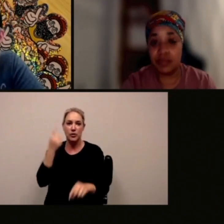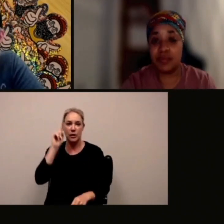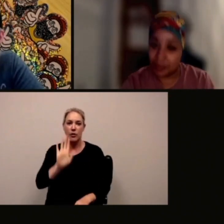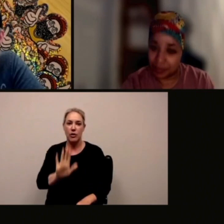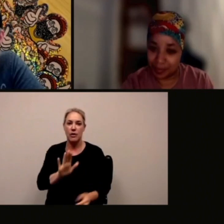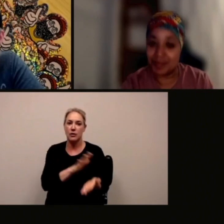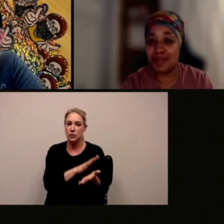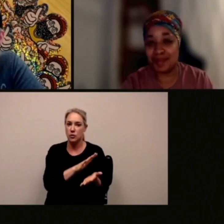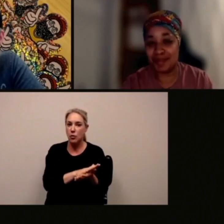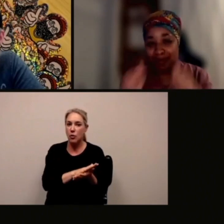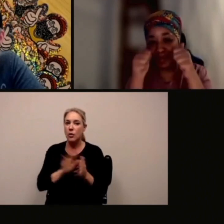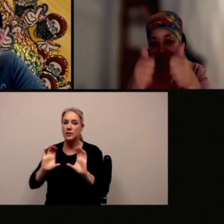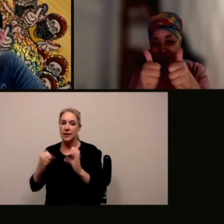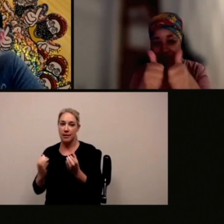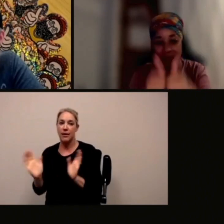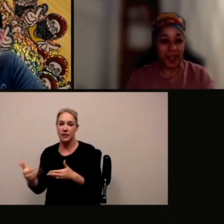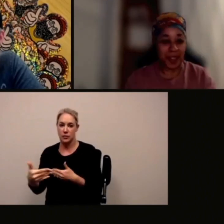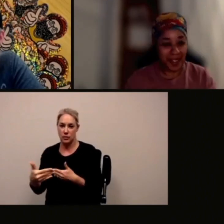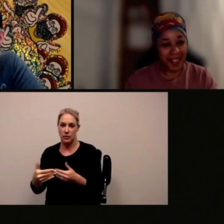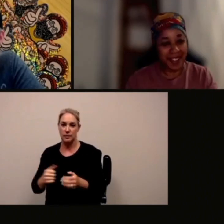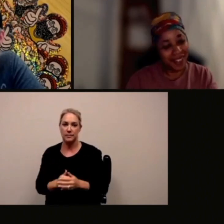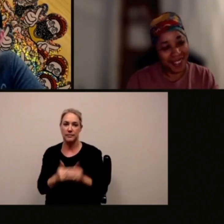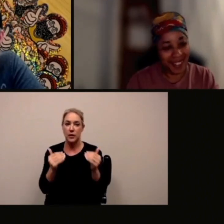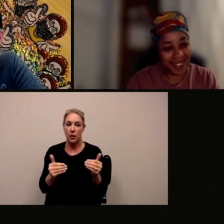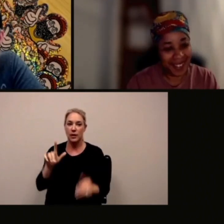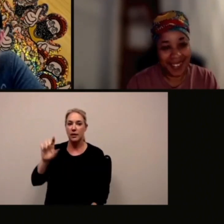first. Go ahead.